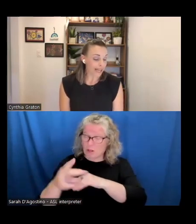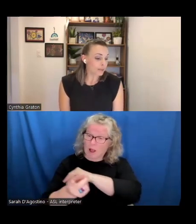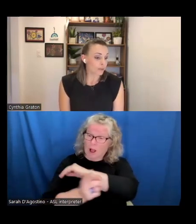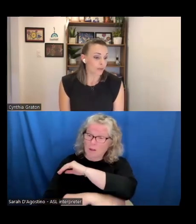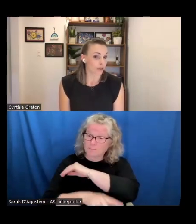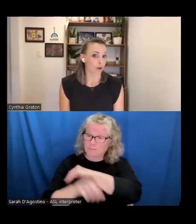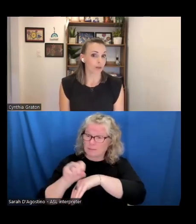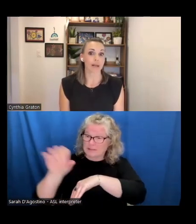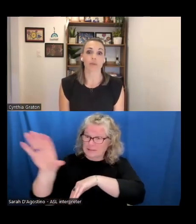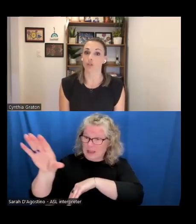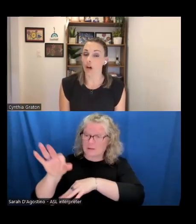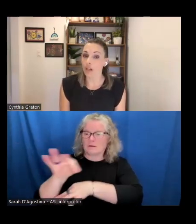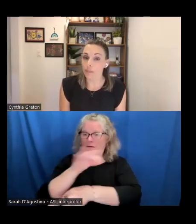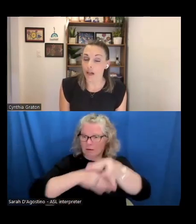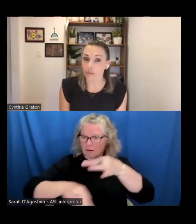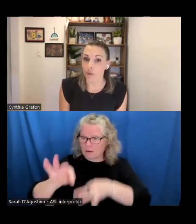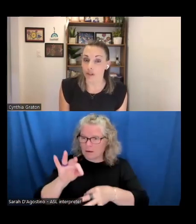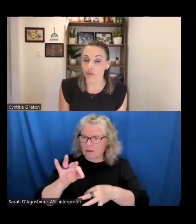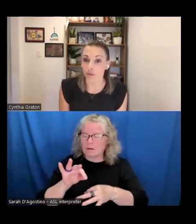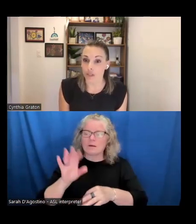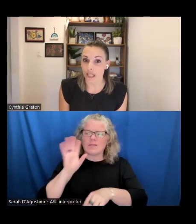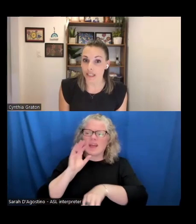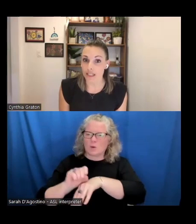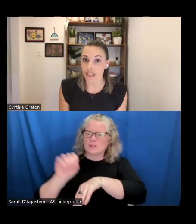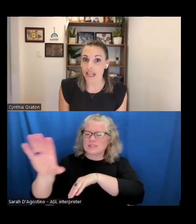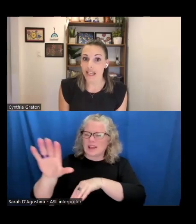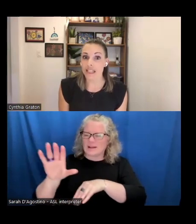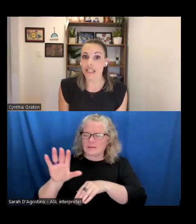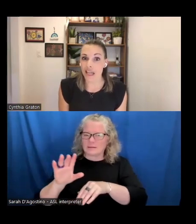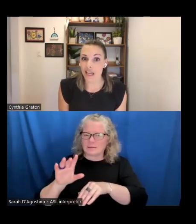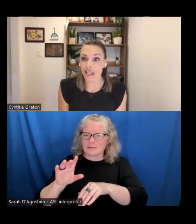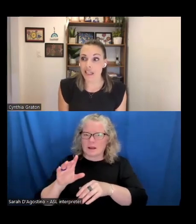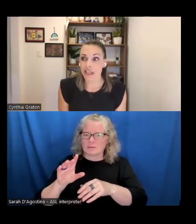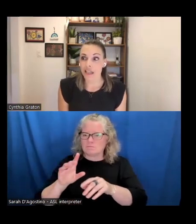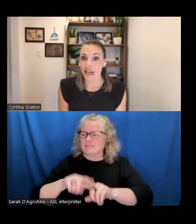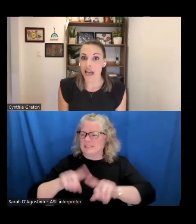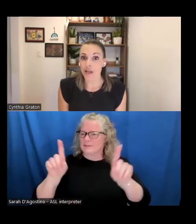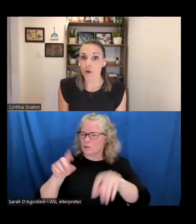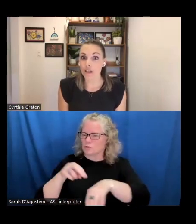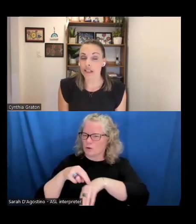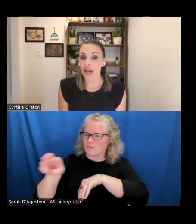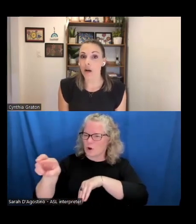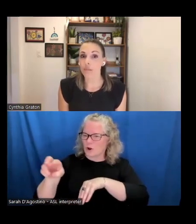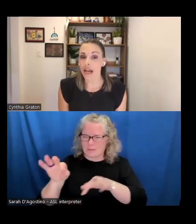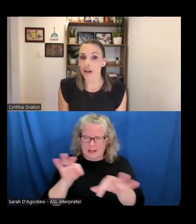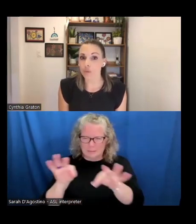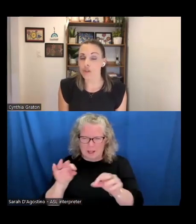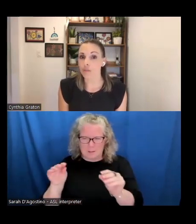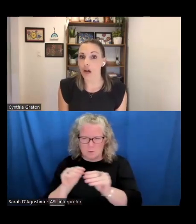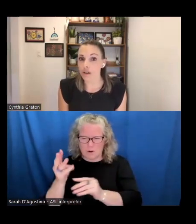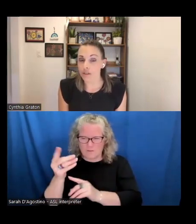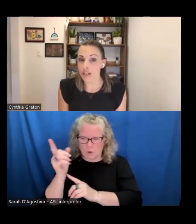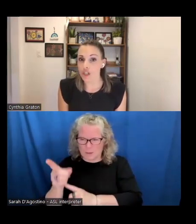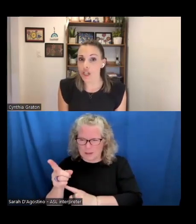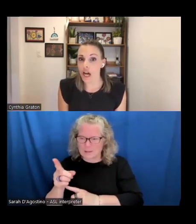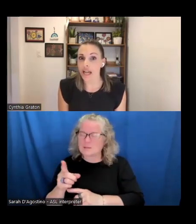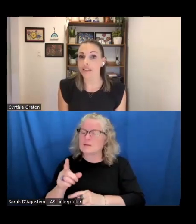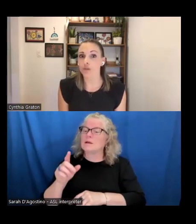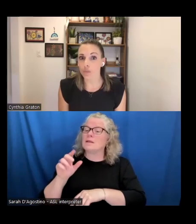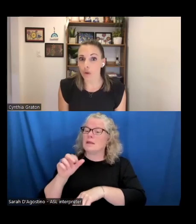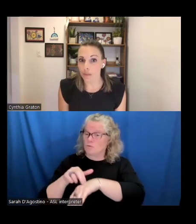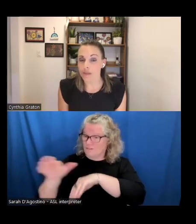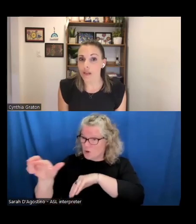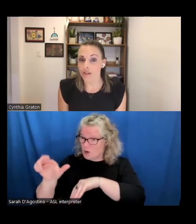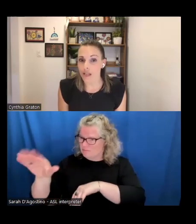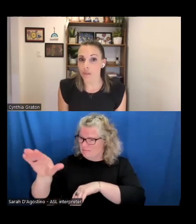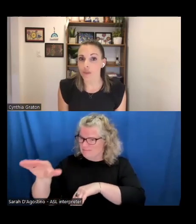a Plan B referral that I'm going to talk about more in a few seconds, saying, Anyone can help me out with some coverage? I need